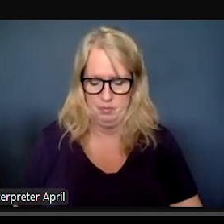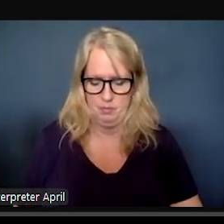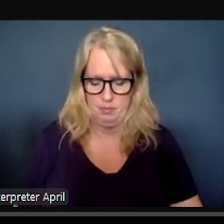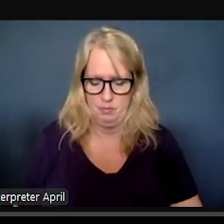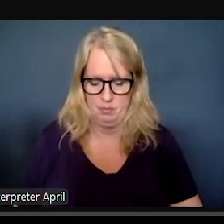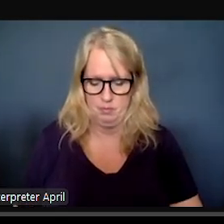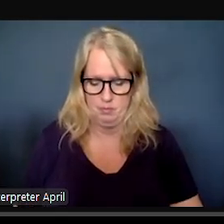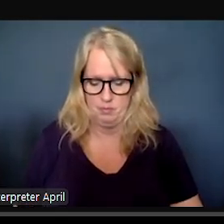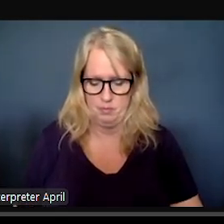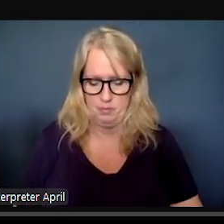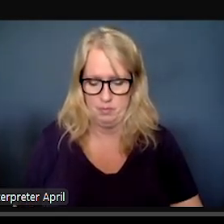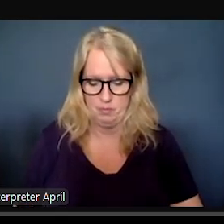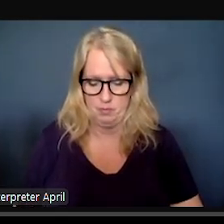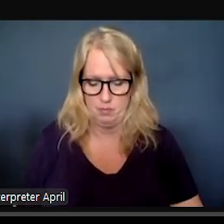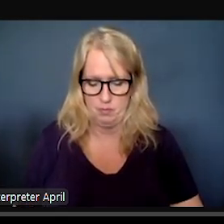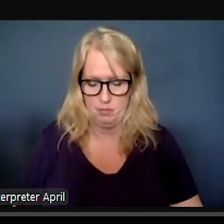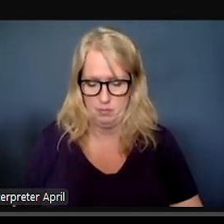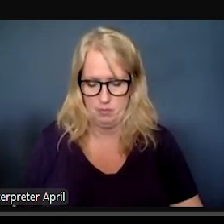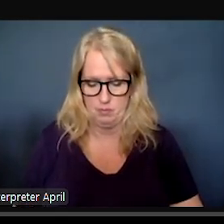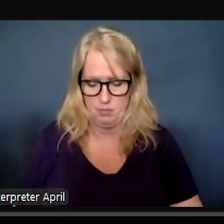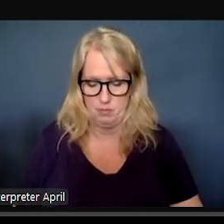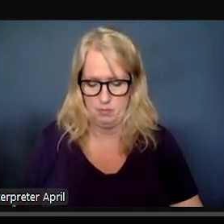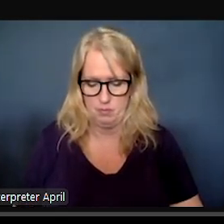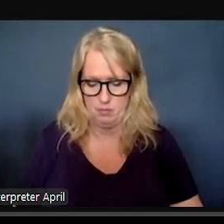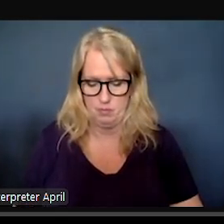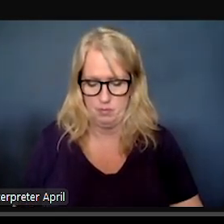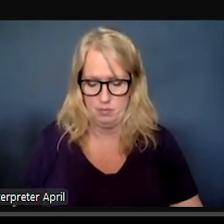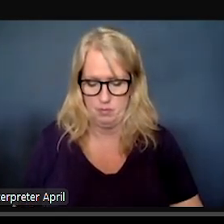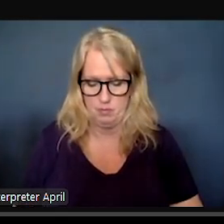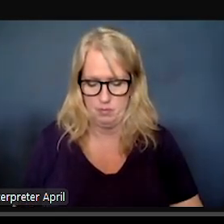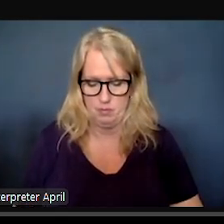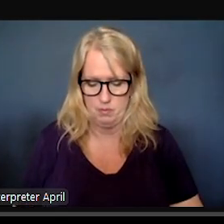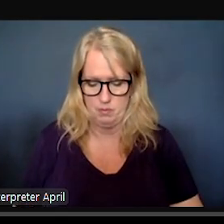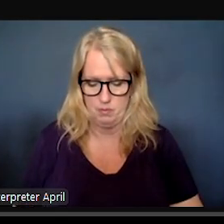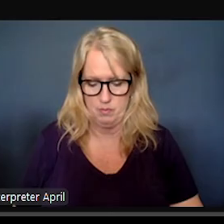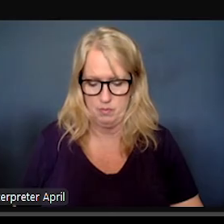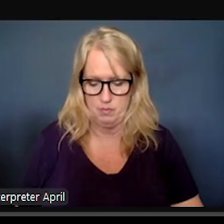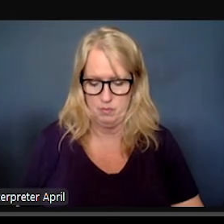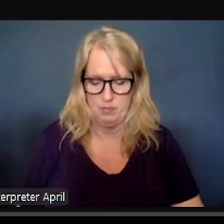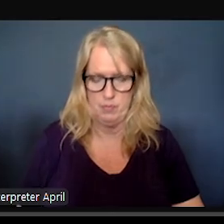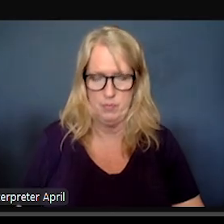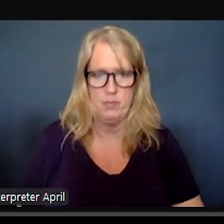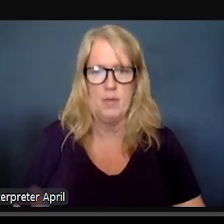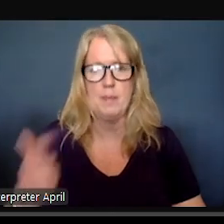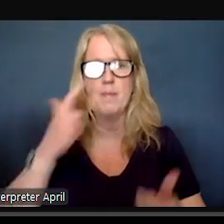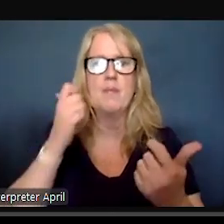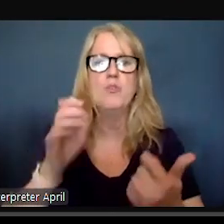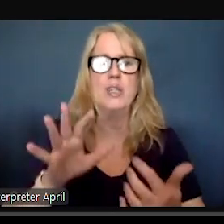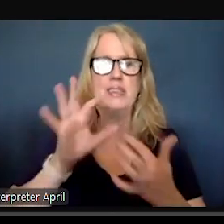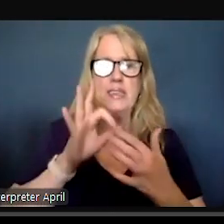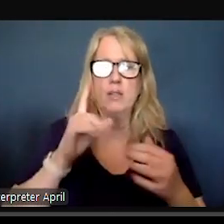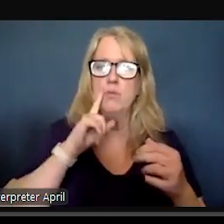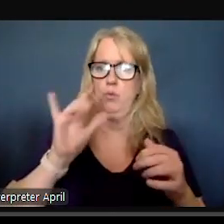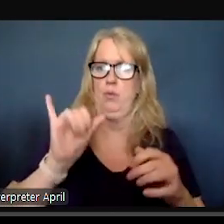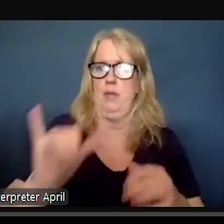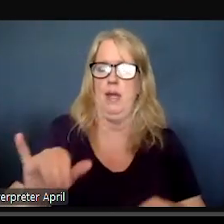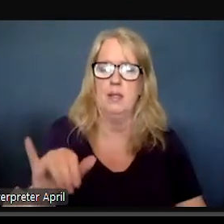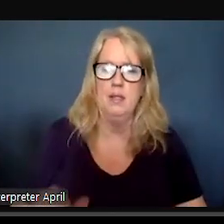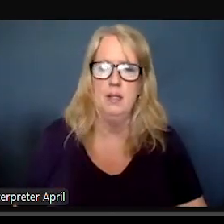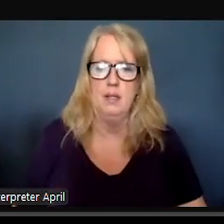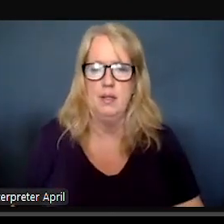So Season 6 is coming in September. And so a little sneak peek on that.